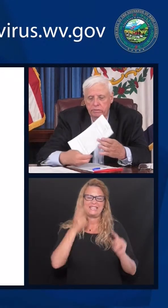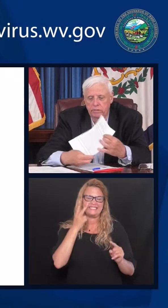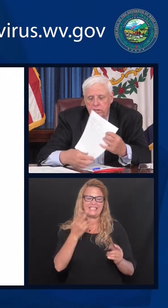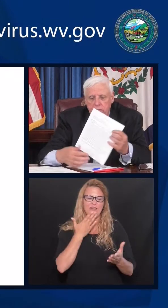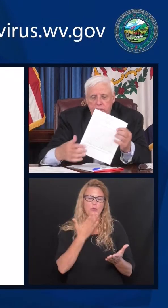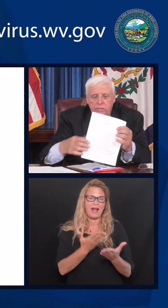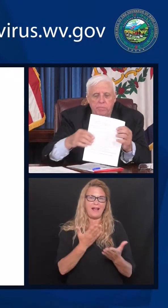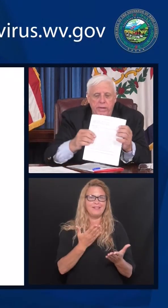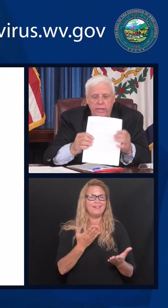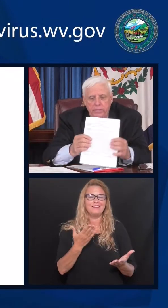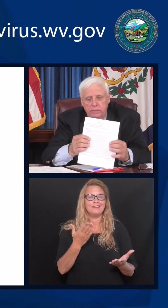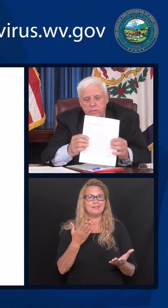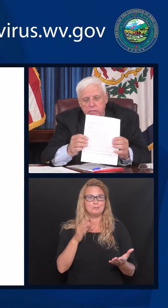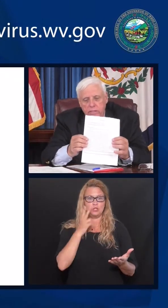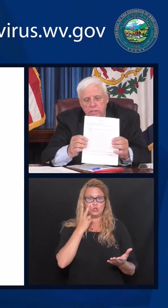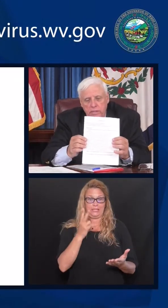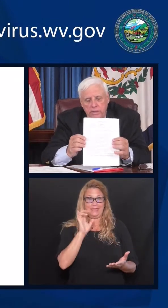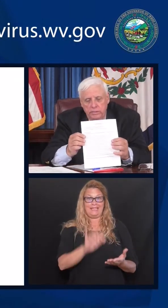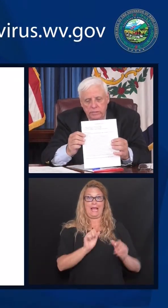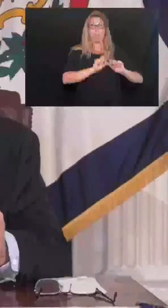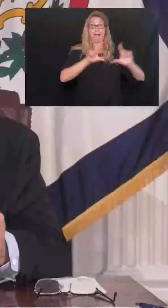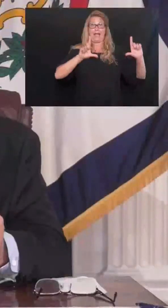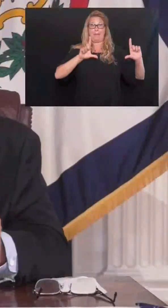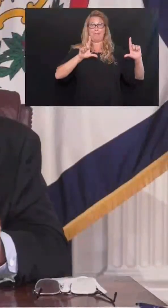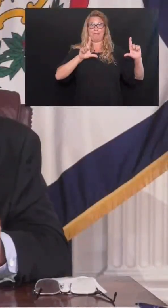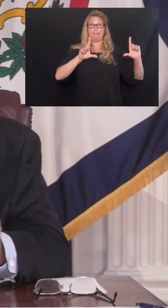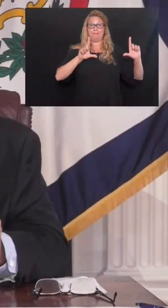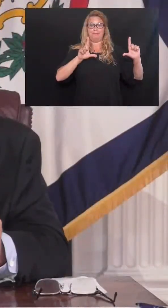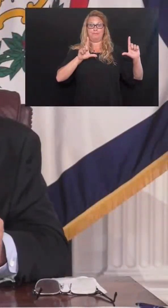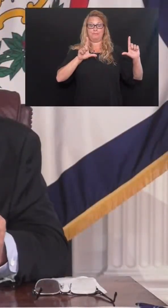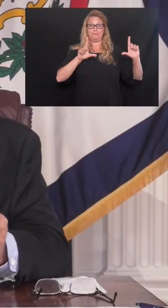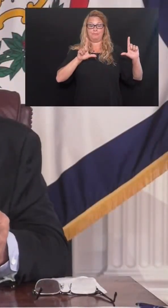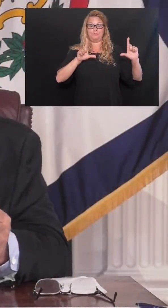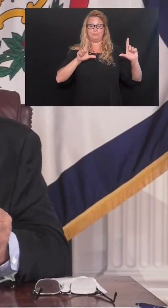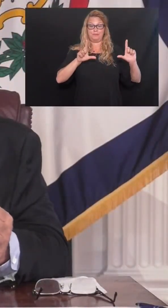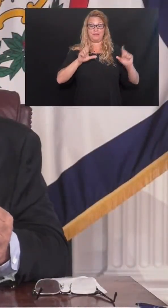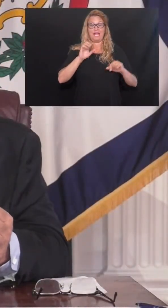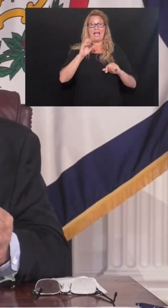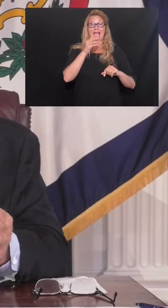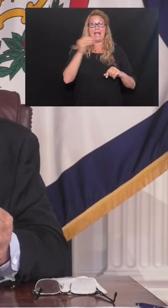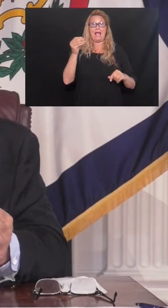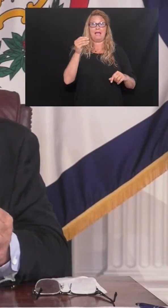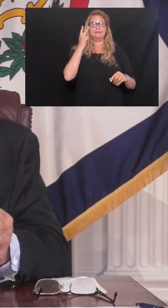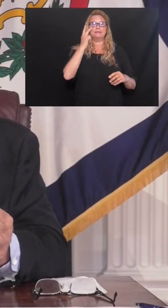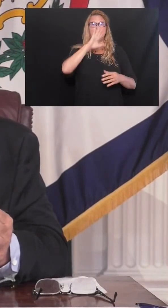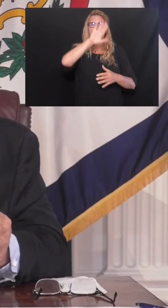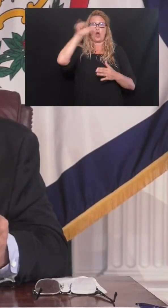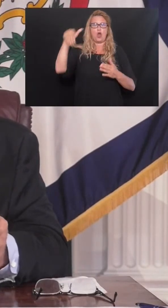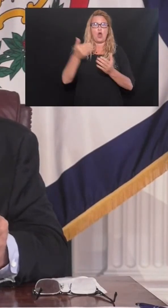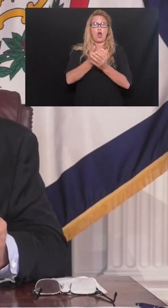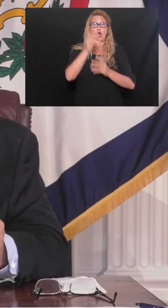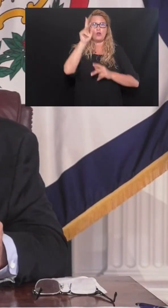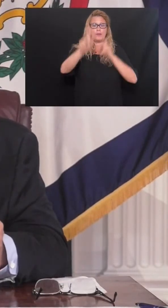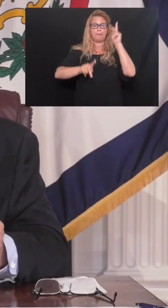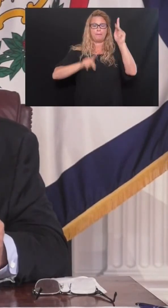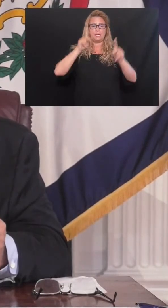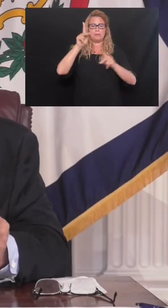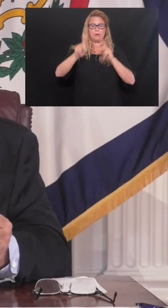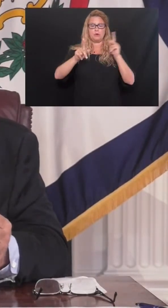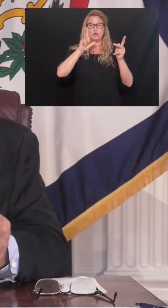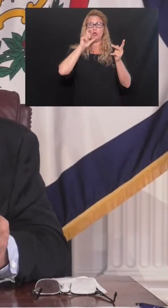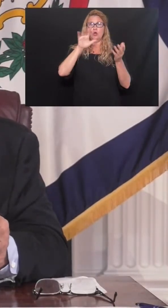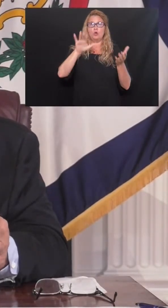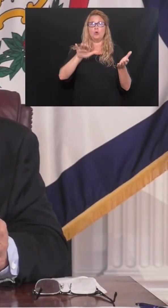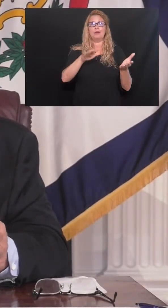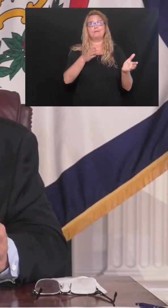but just look at this page and just think of all these folks that I've just read that we